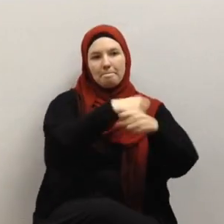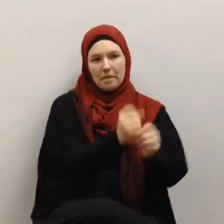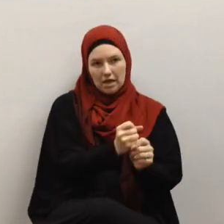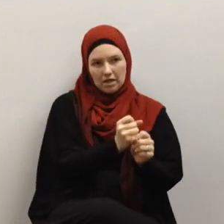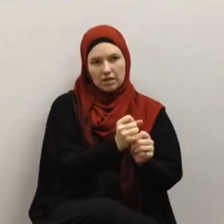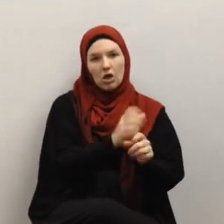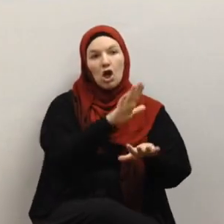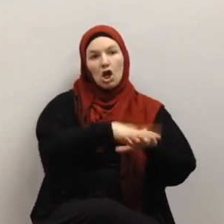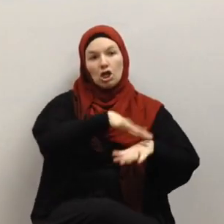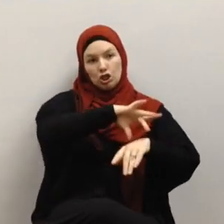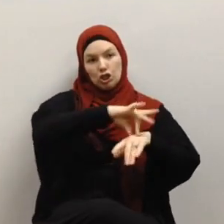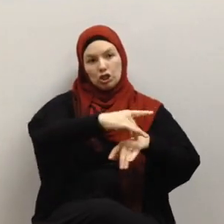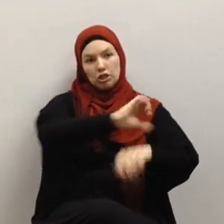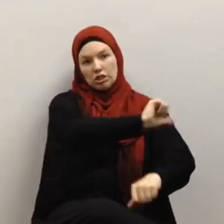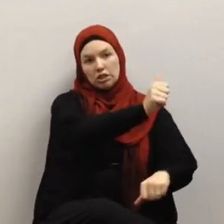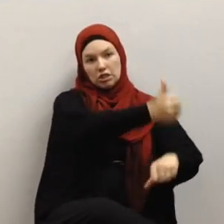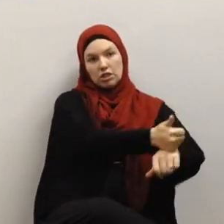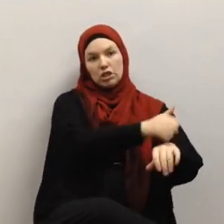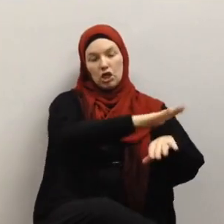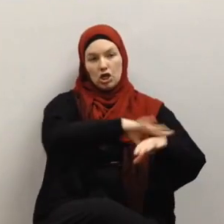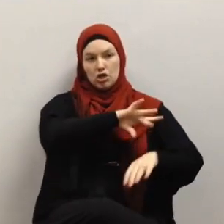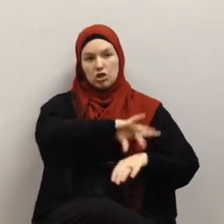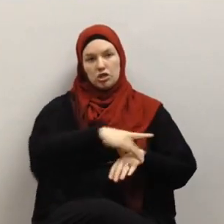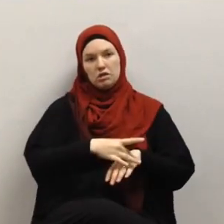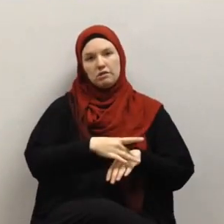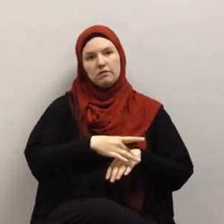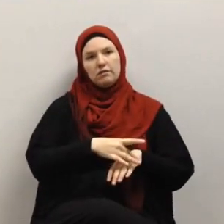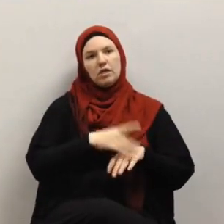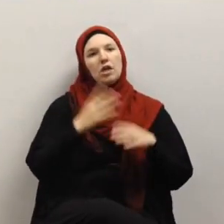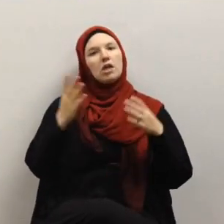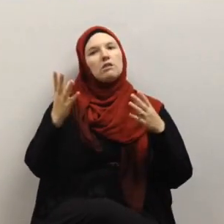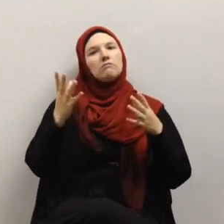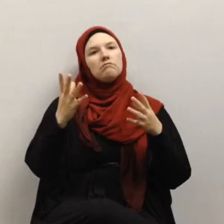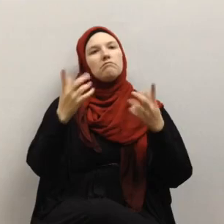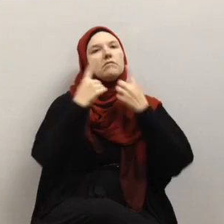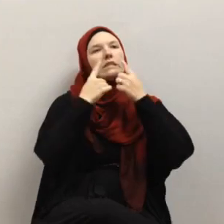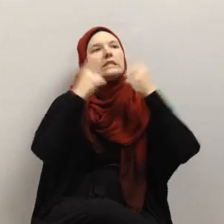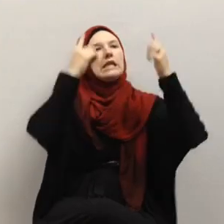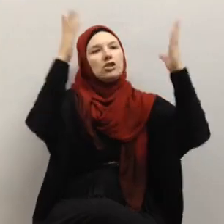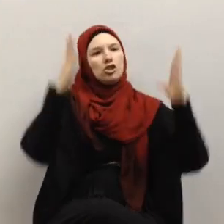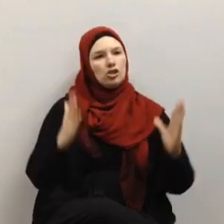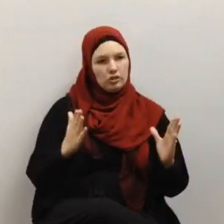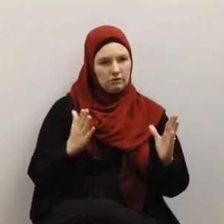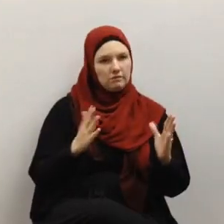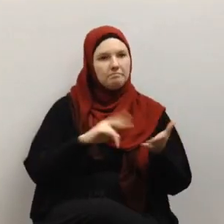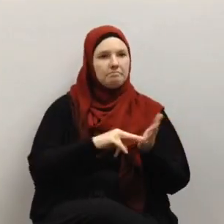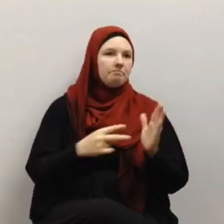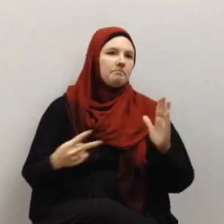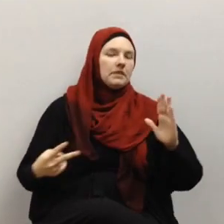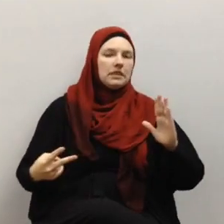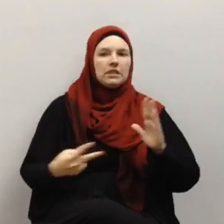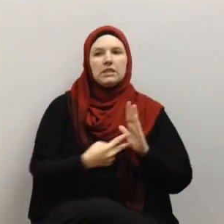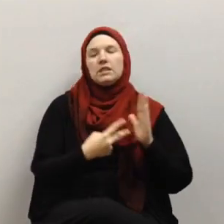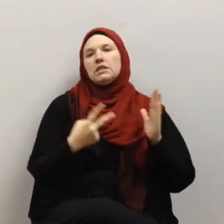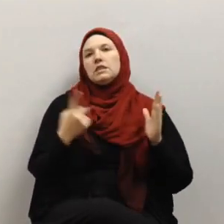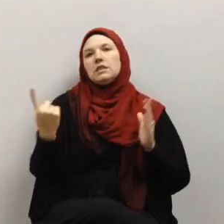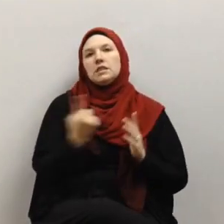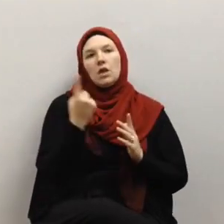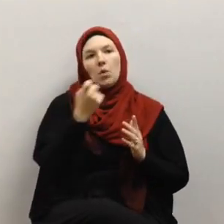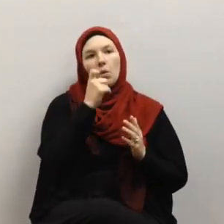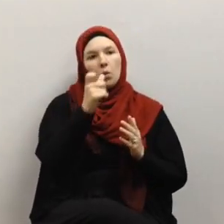create on earth, or put on earth, a steward, a successor, somebody who